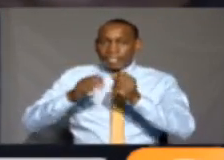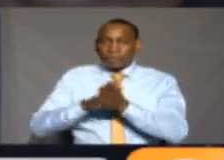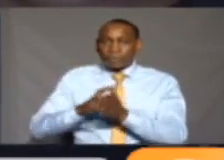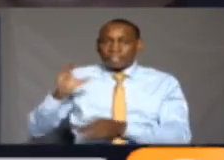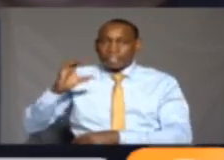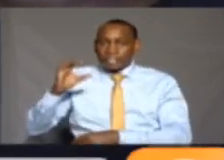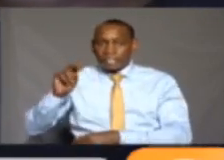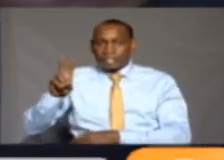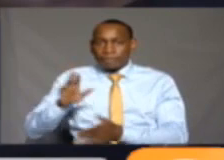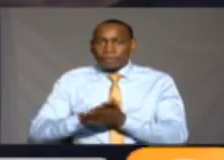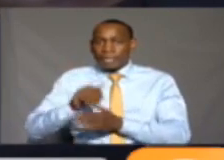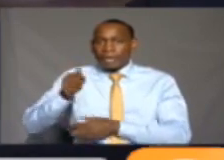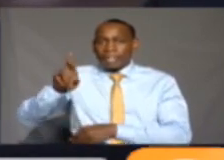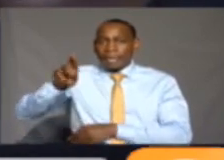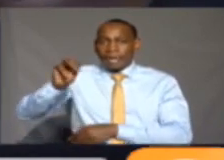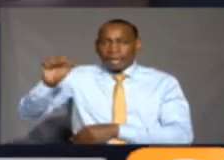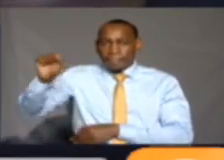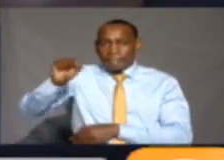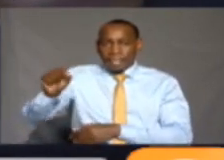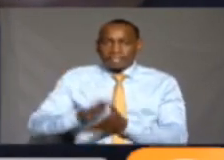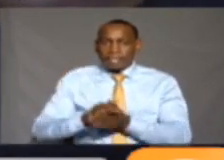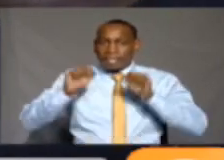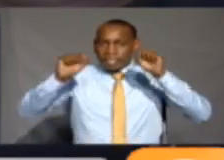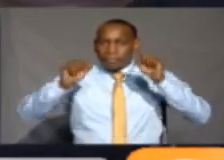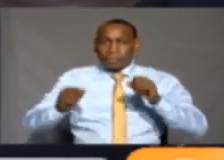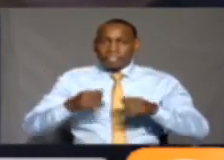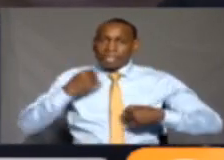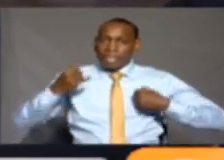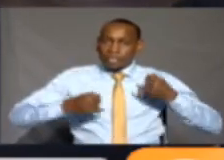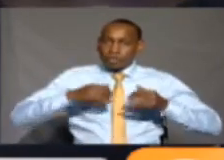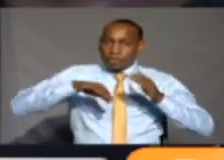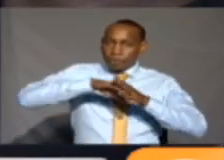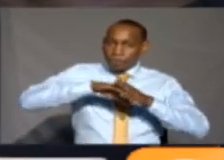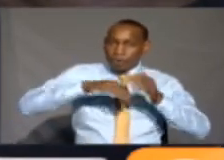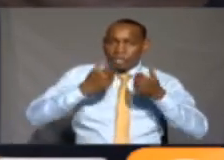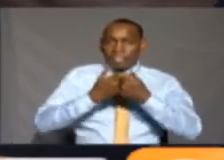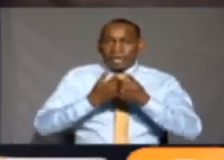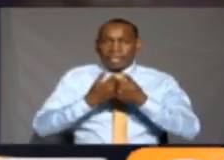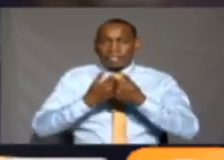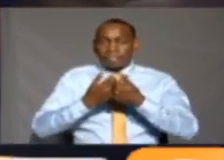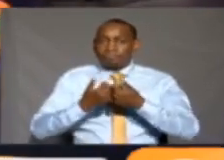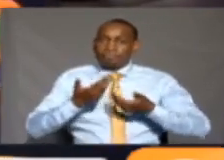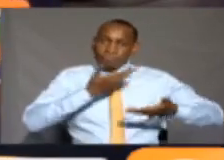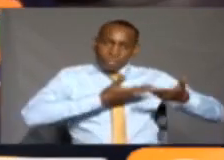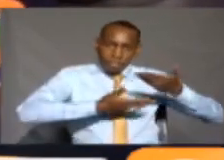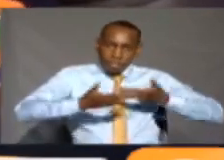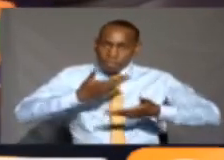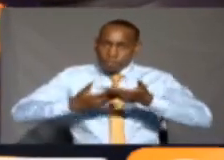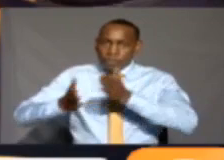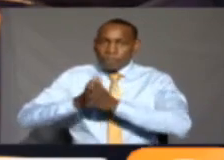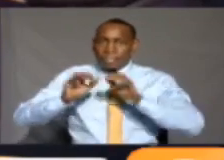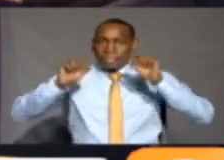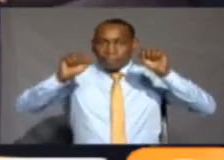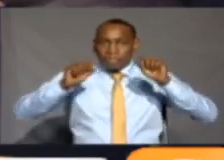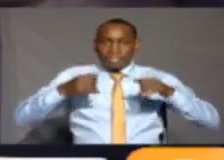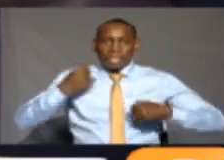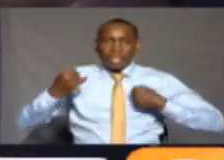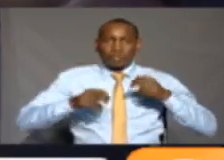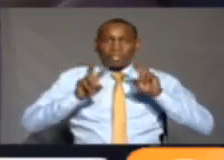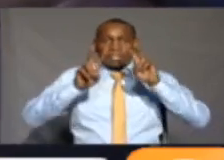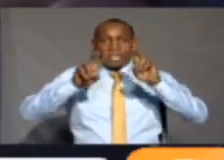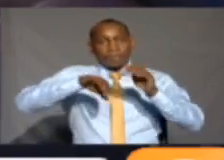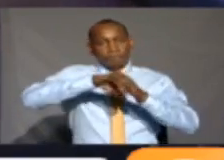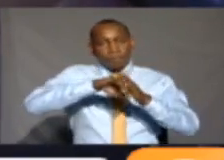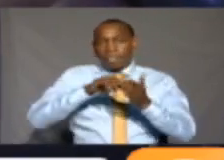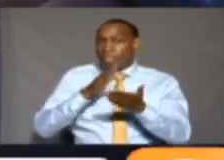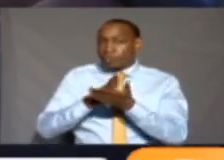and the rest of RMS fans. We enjoy football matches. And of course, just get to chill out with our fans, just enjoy the football matches. And one